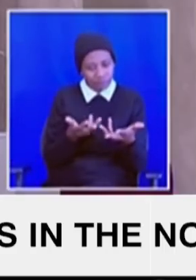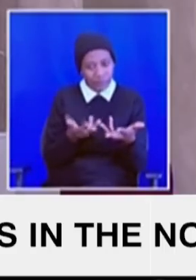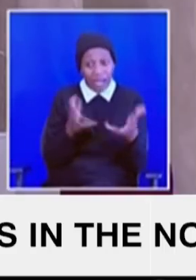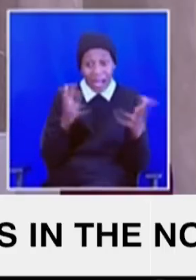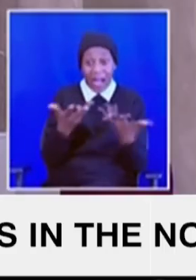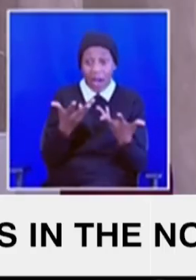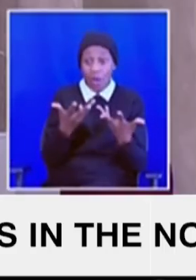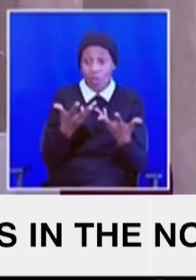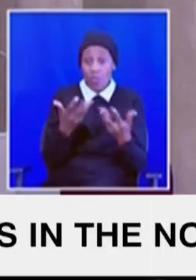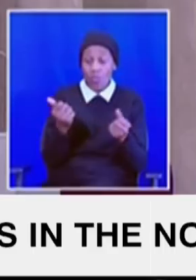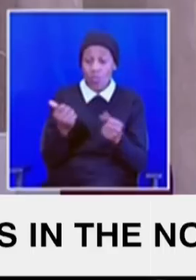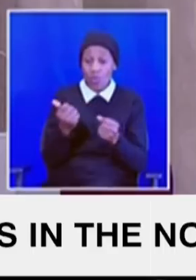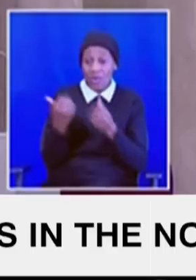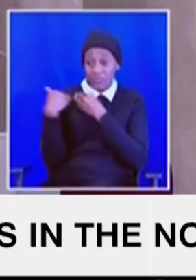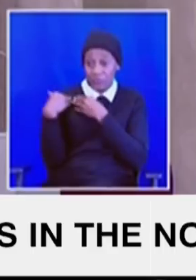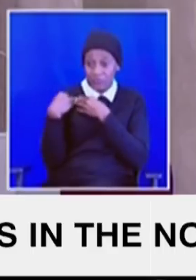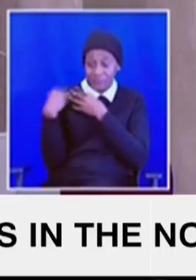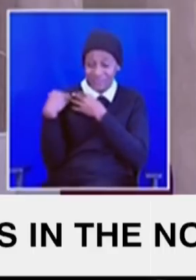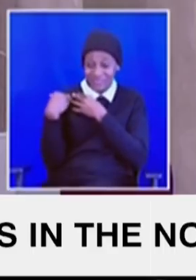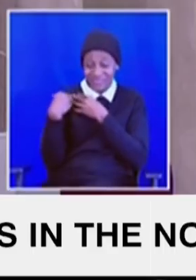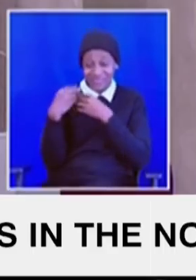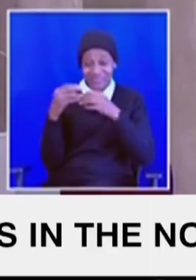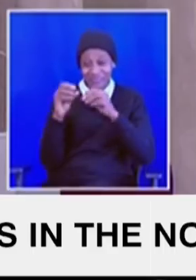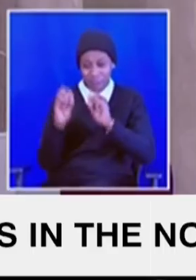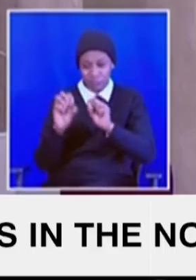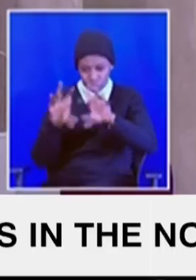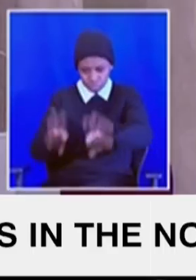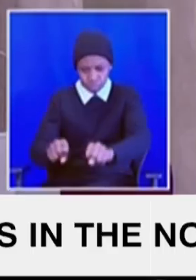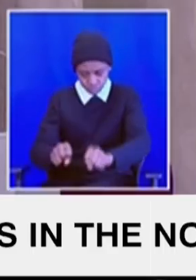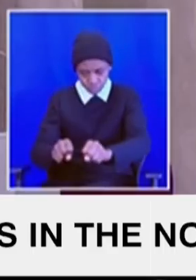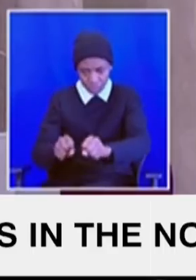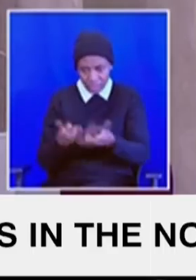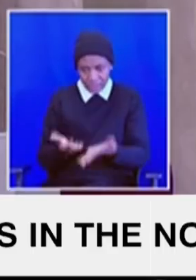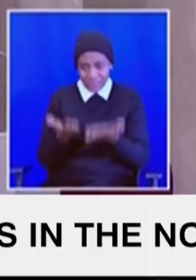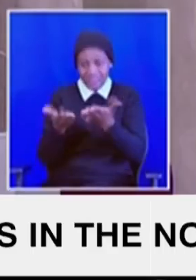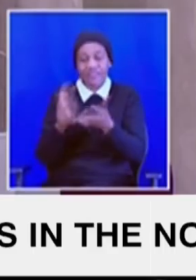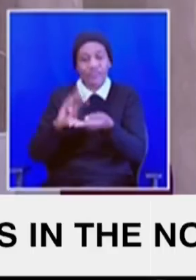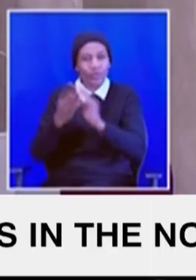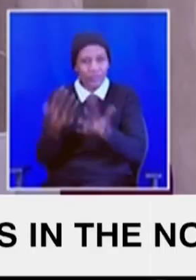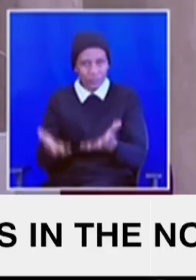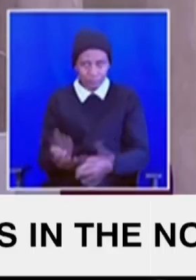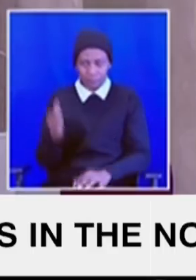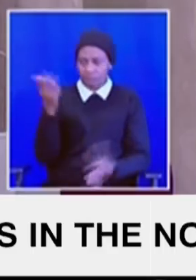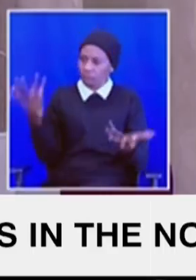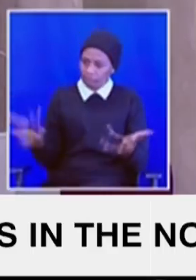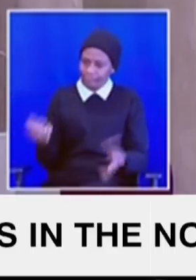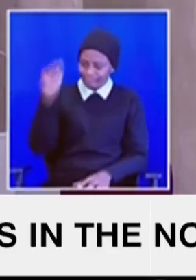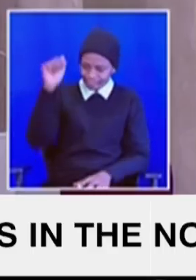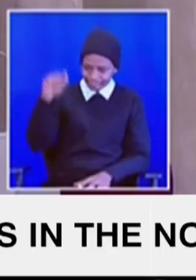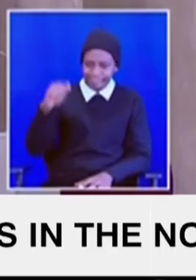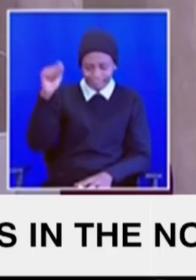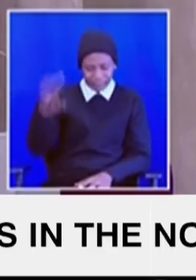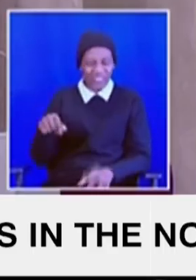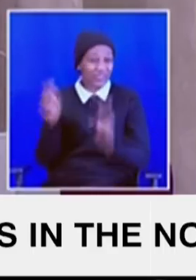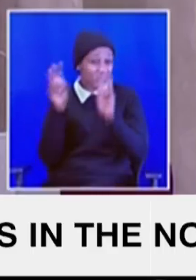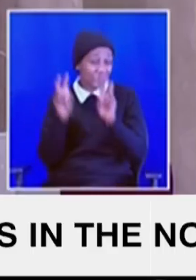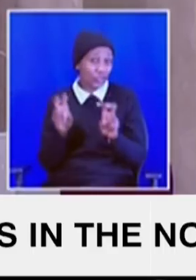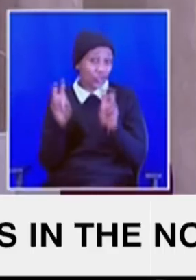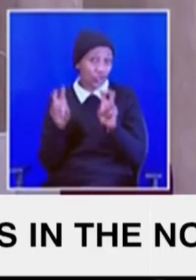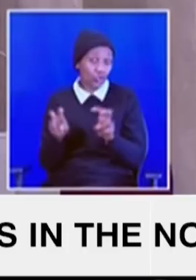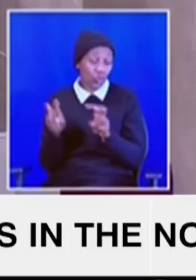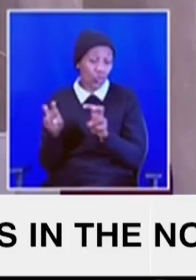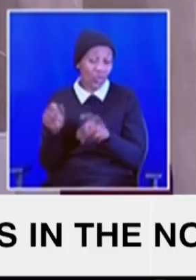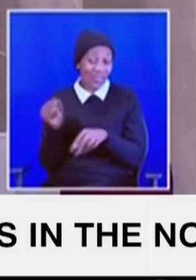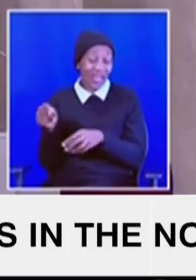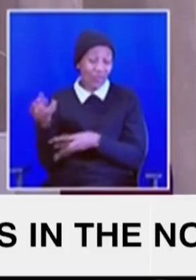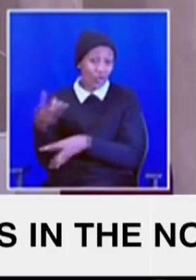accountability to the communities. So yes, I think the issue of corruption